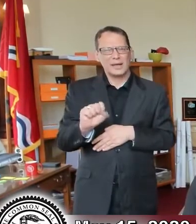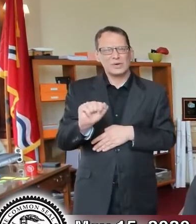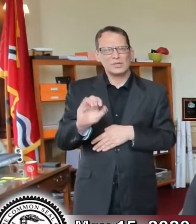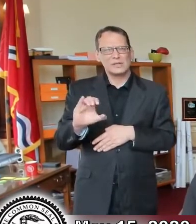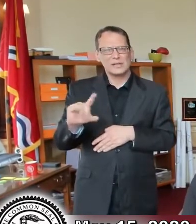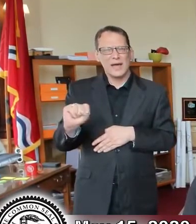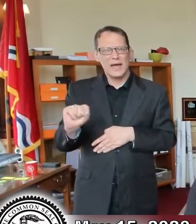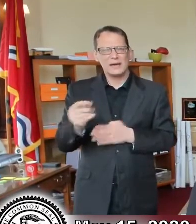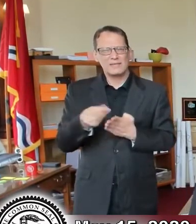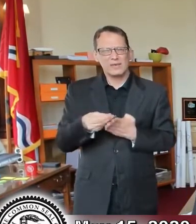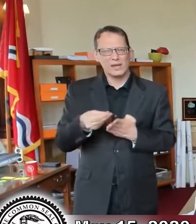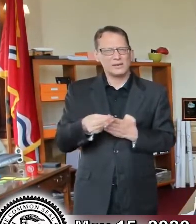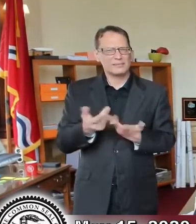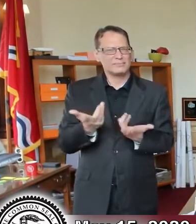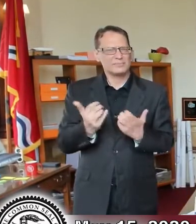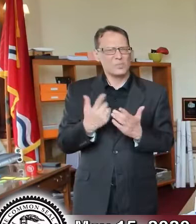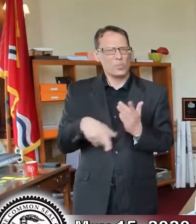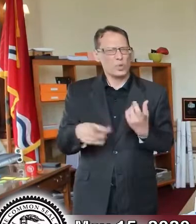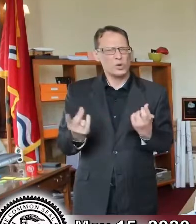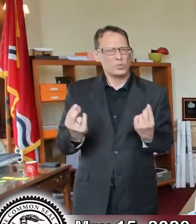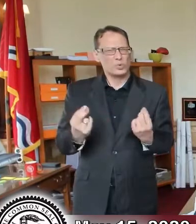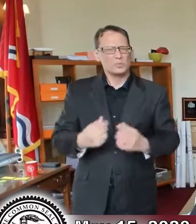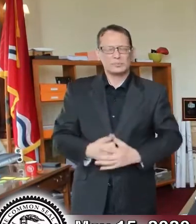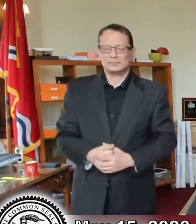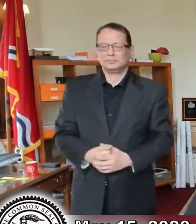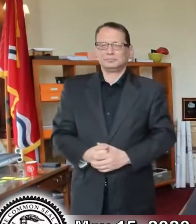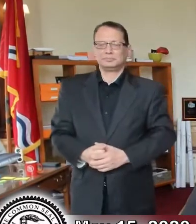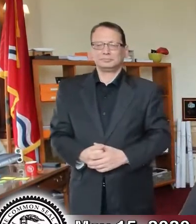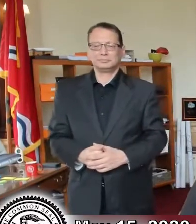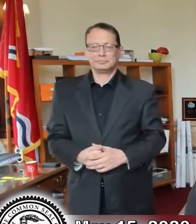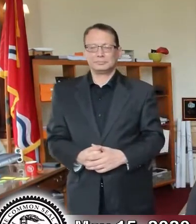state? So, one,